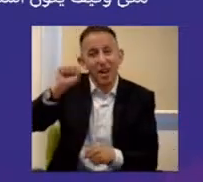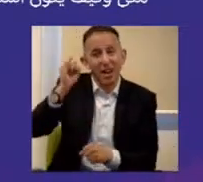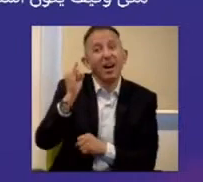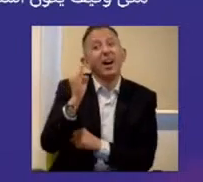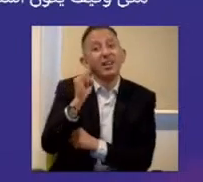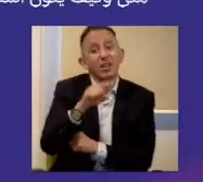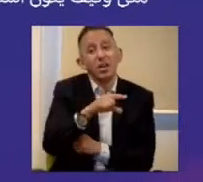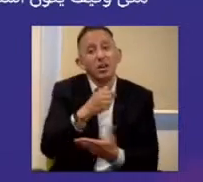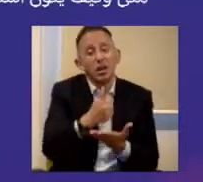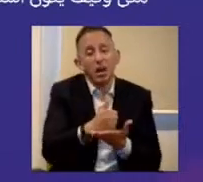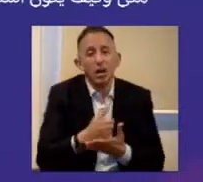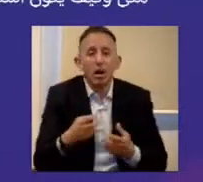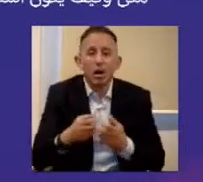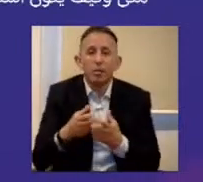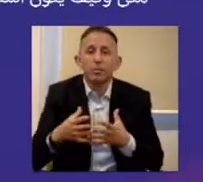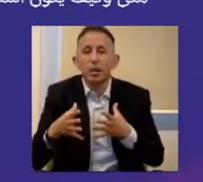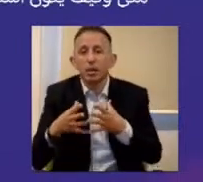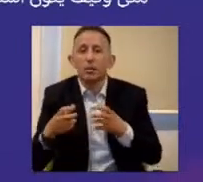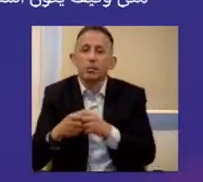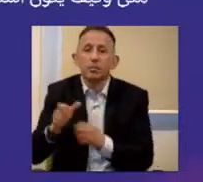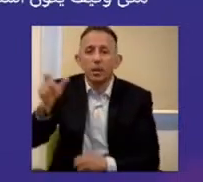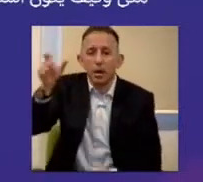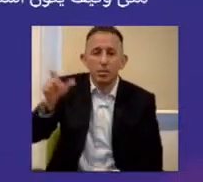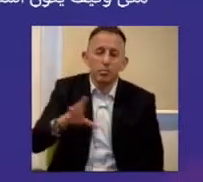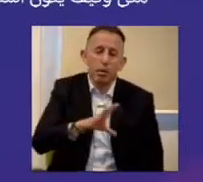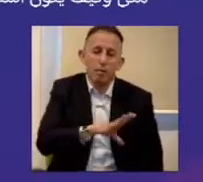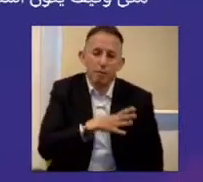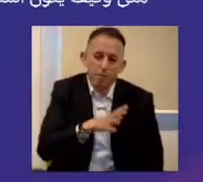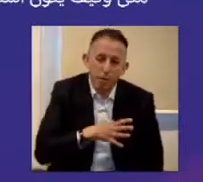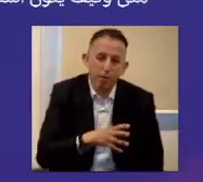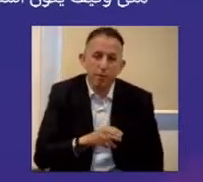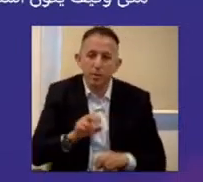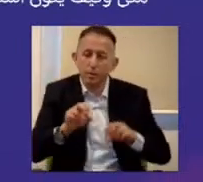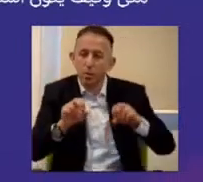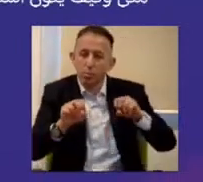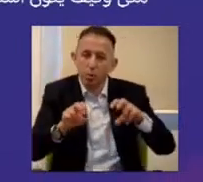has been trained recently, it will be Samuel Paty or some other teacher